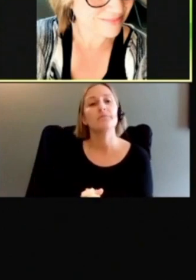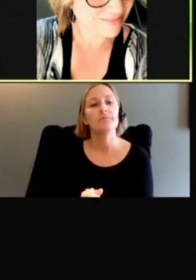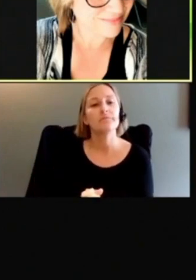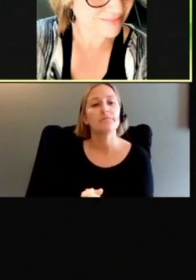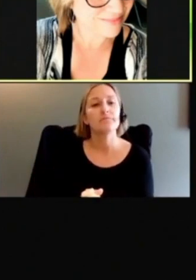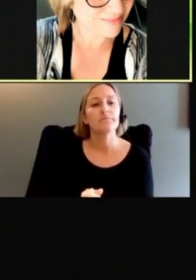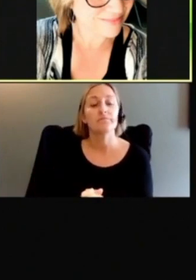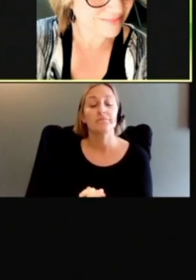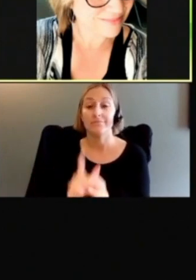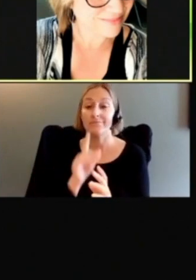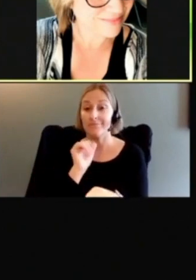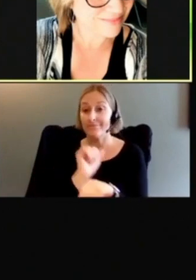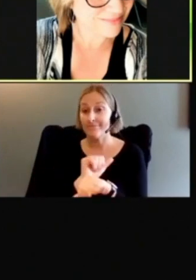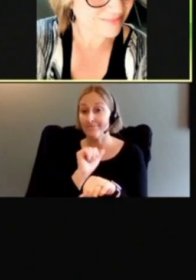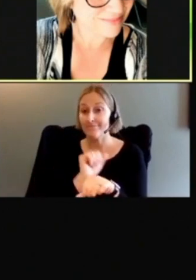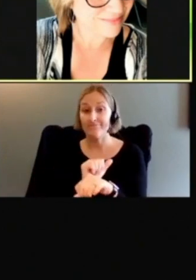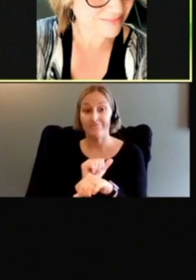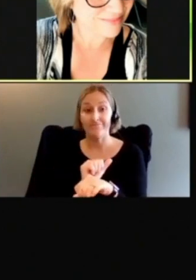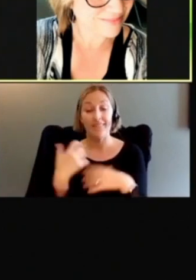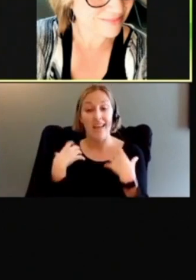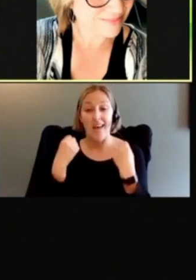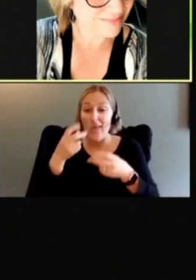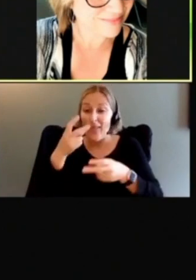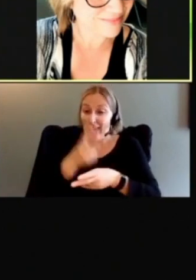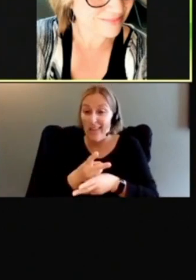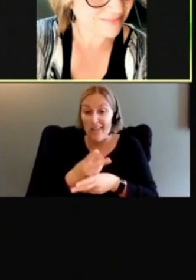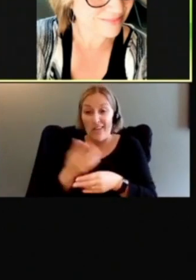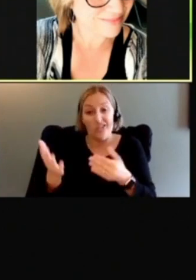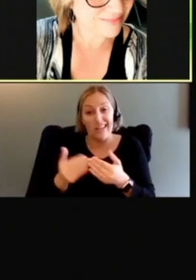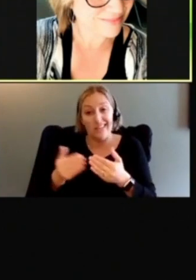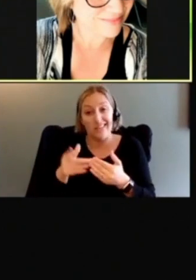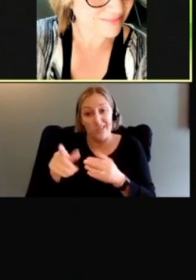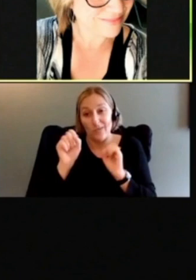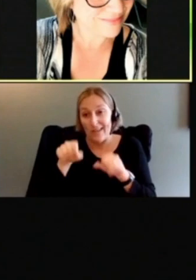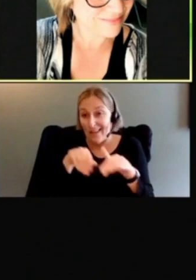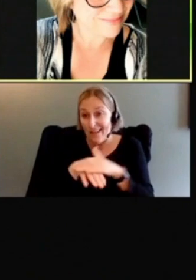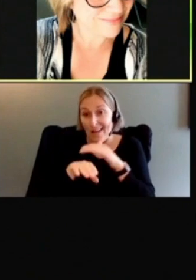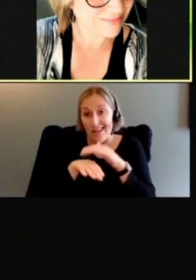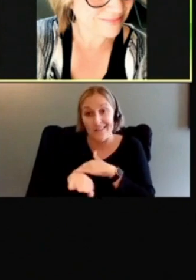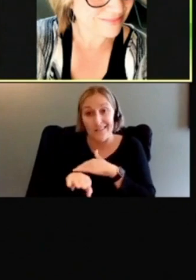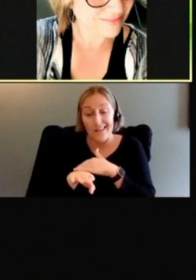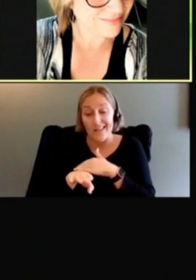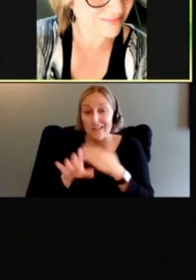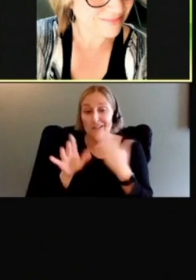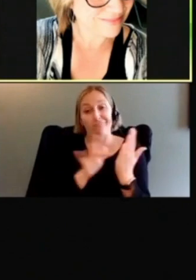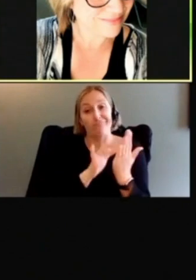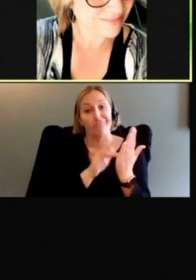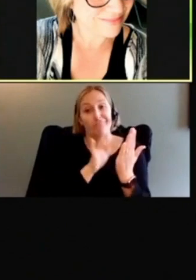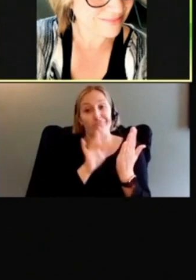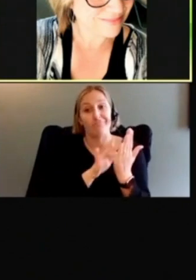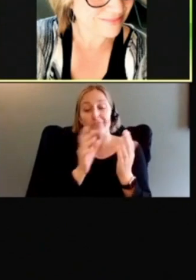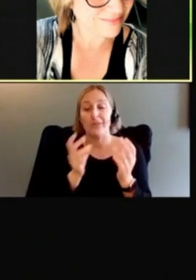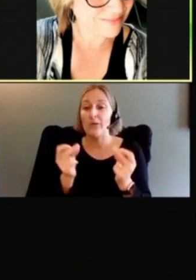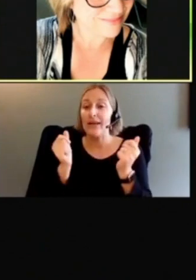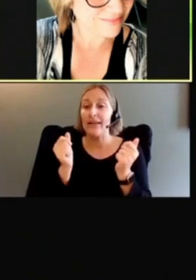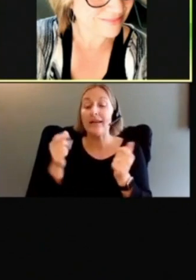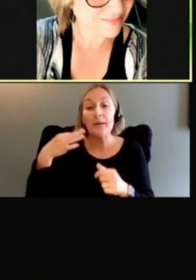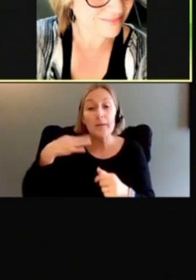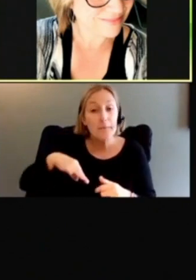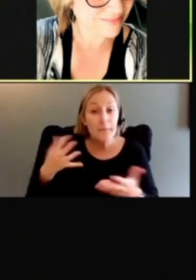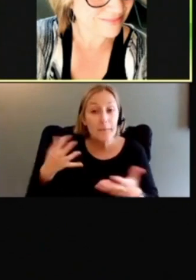So literally, healthcare is in the palm of your hand. What are the benefits of this? Well, first of